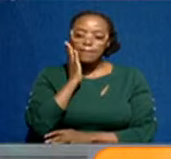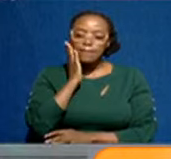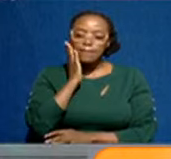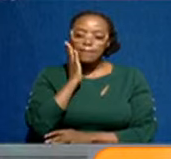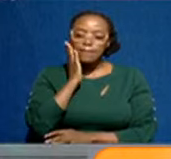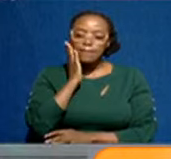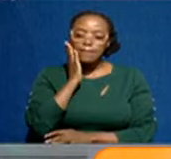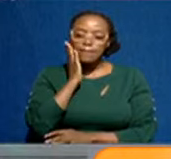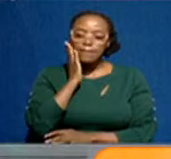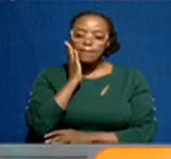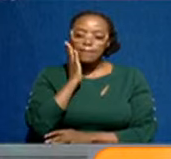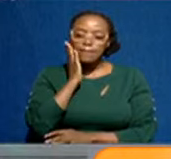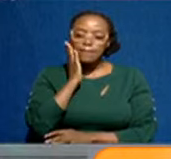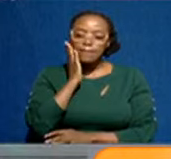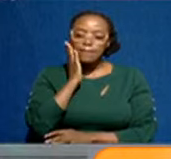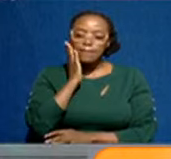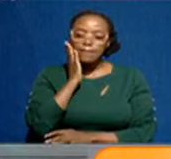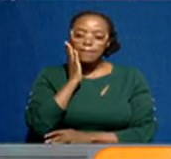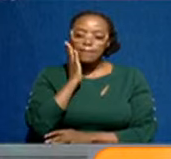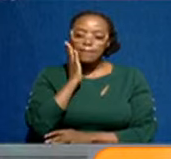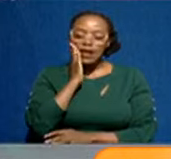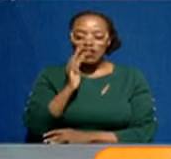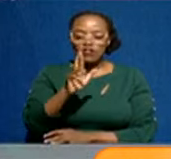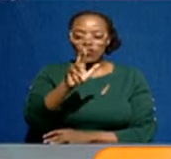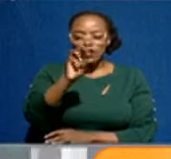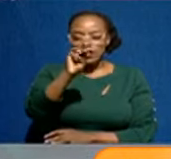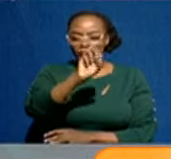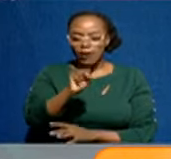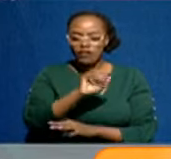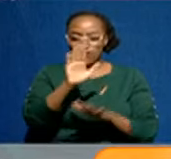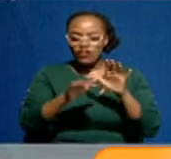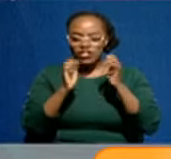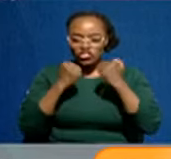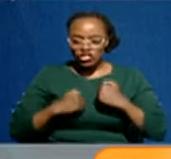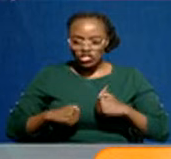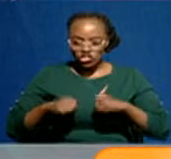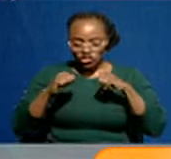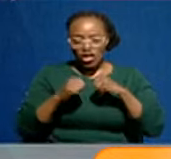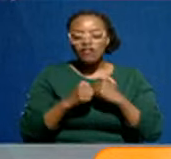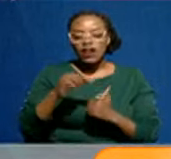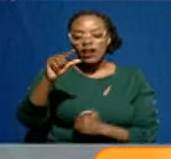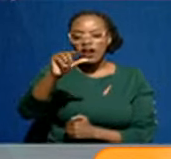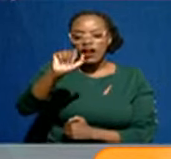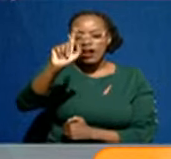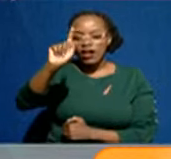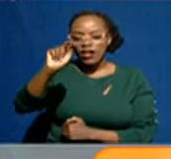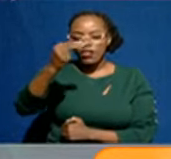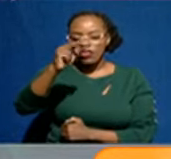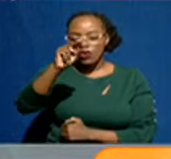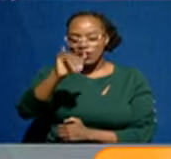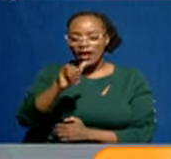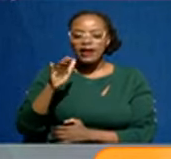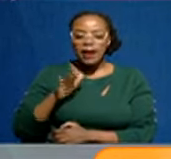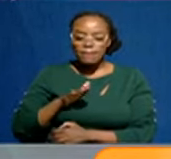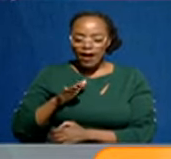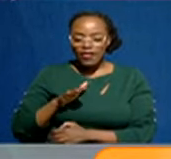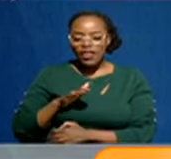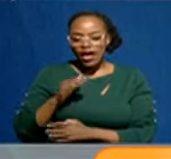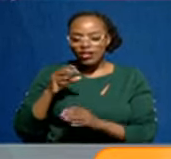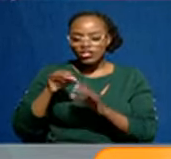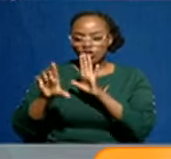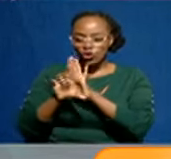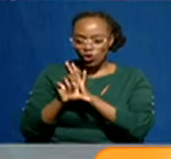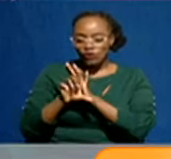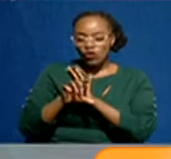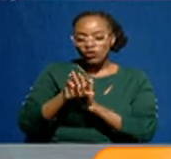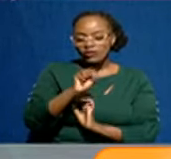Now, Loise Githae Githendui, the mother of Royal Media Services Vice Chairperson Gathoni Macharia and mother-in-law of RMS Chairman